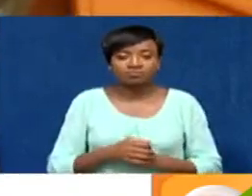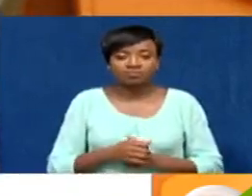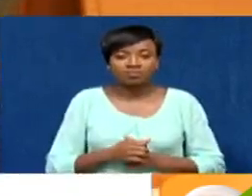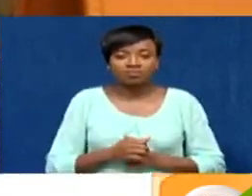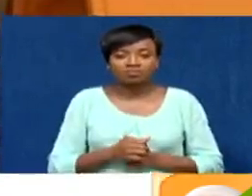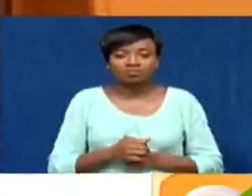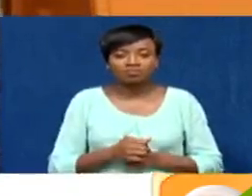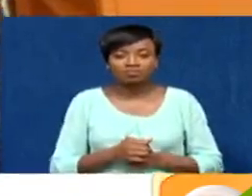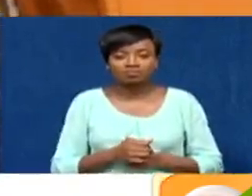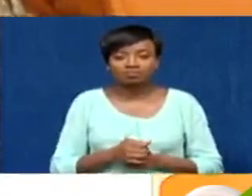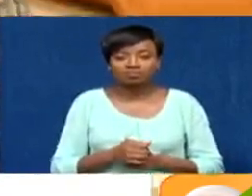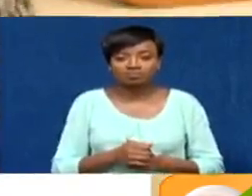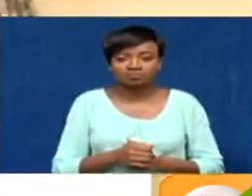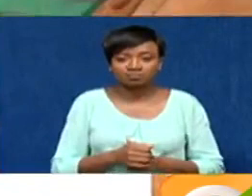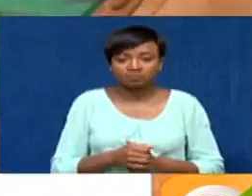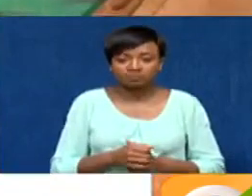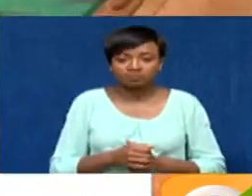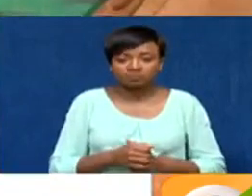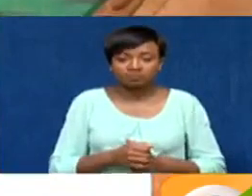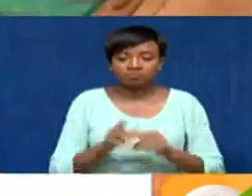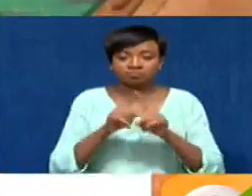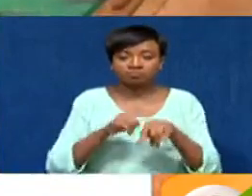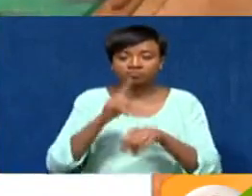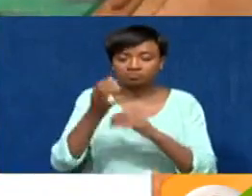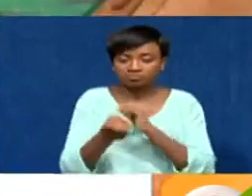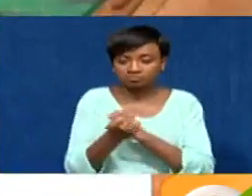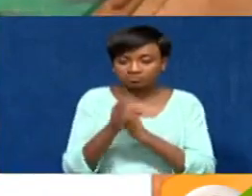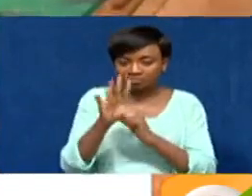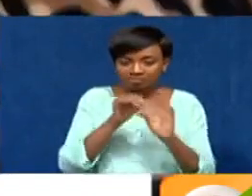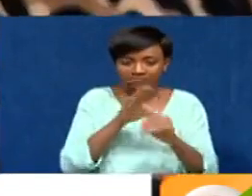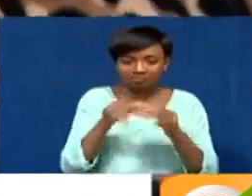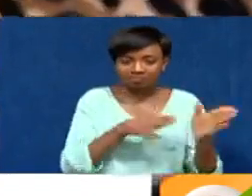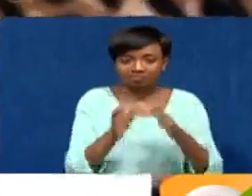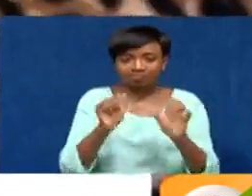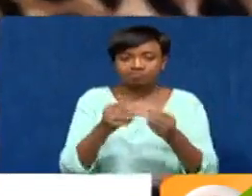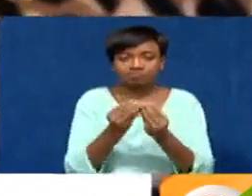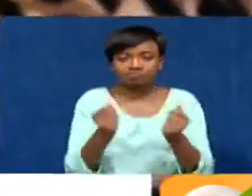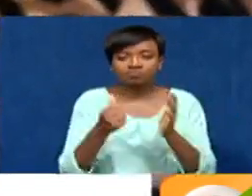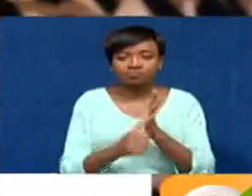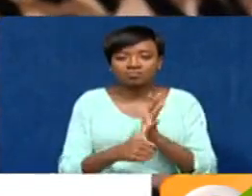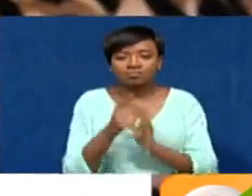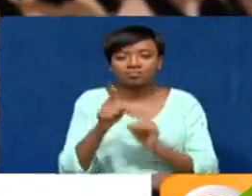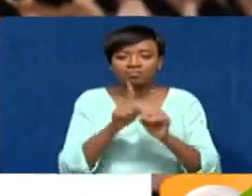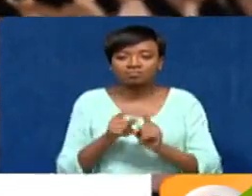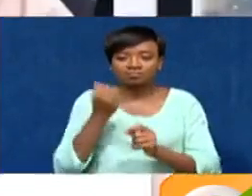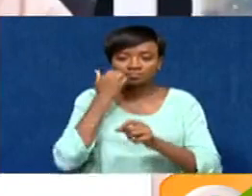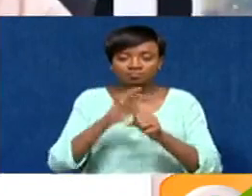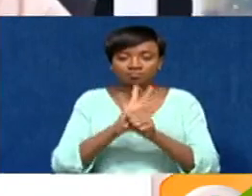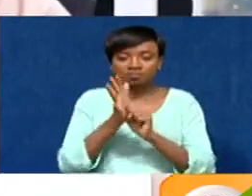company hard. But as she explains, she found a way to navigate through. COVID accelerated our